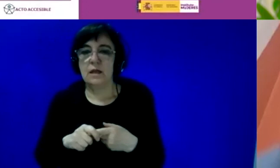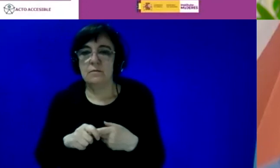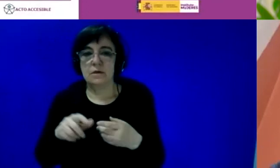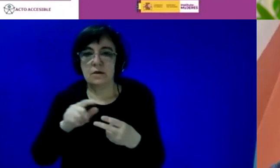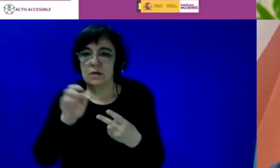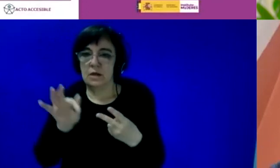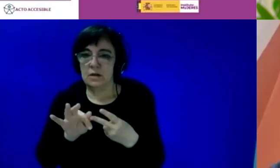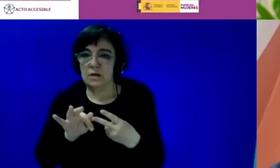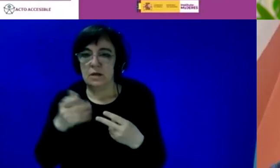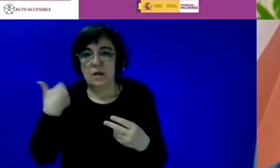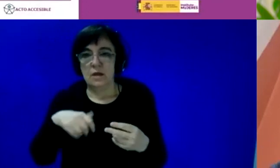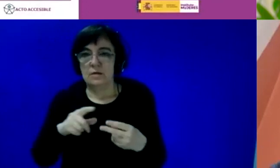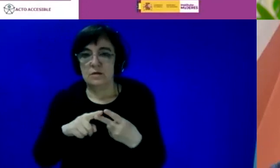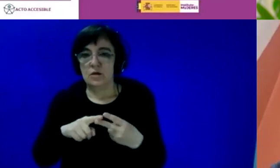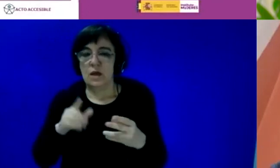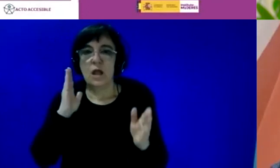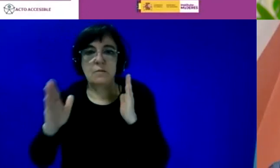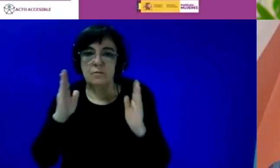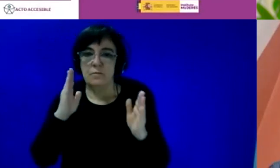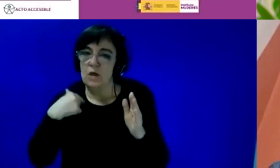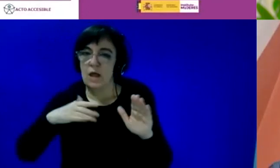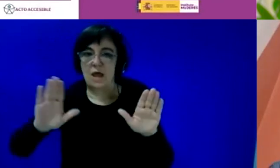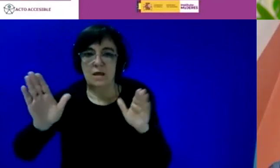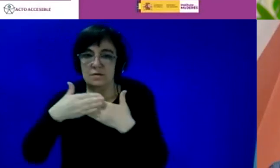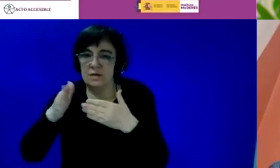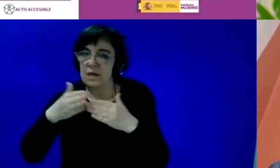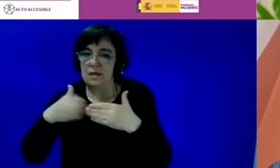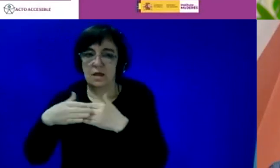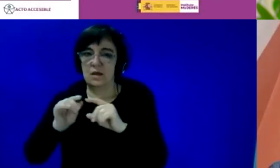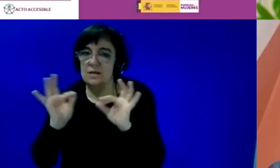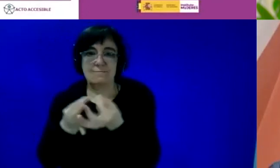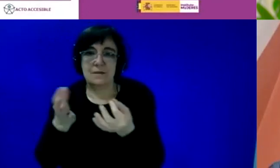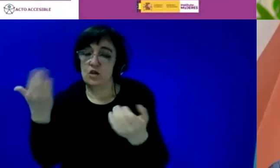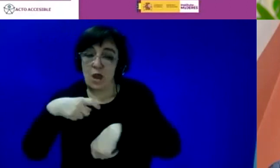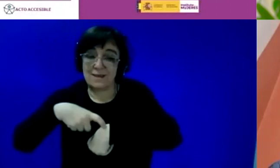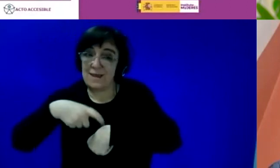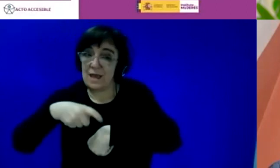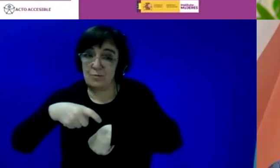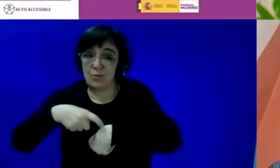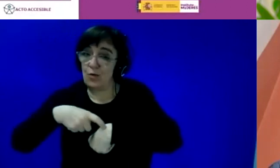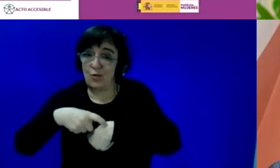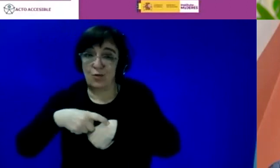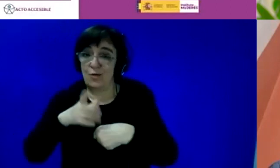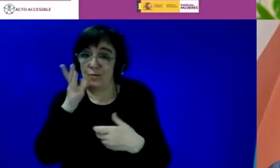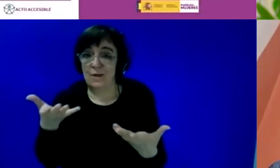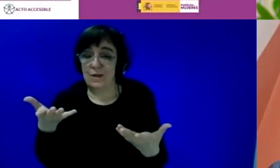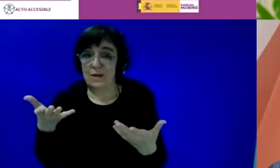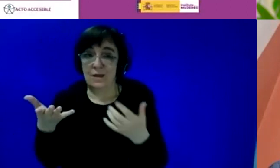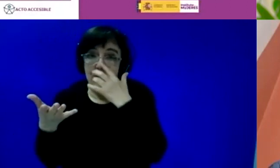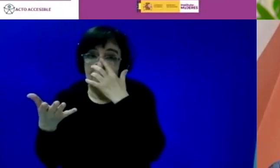Thank you, Francisco Javier. So we're coming to the end of the seminar.